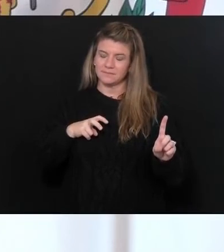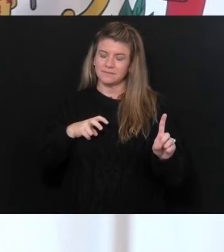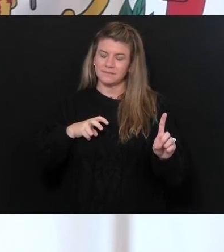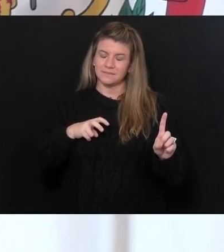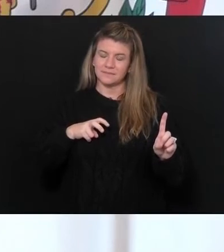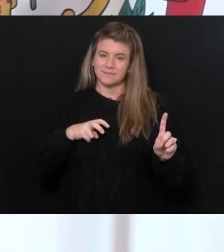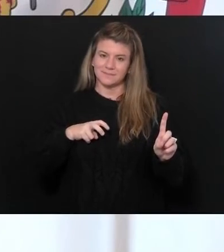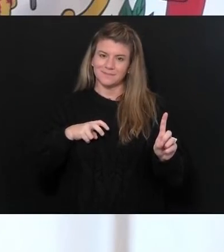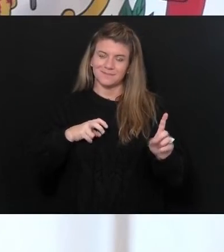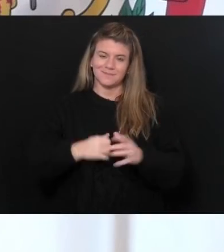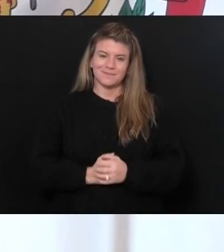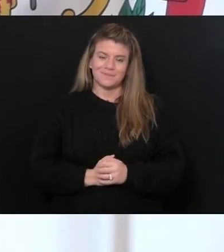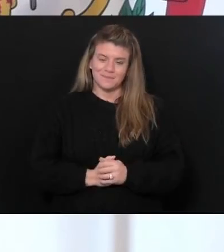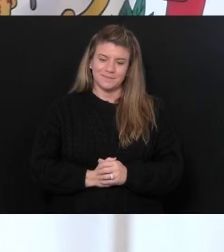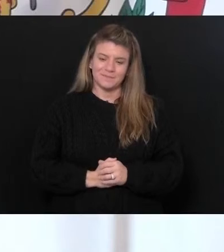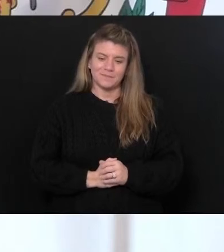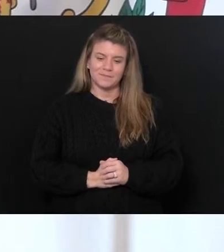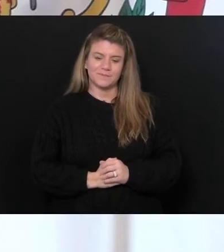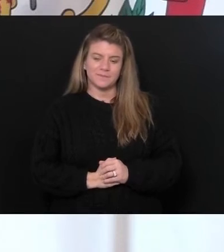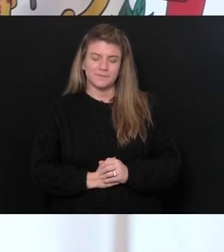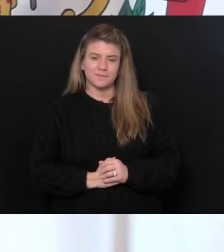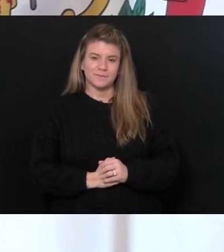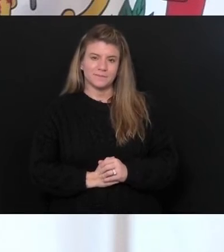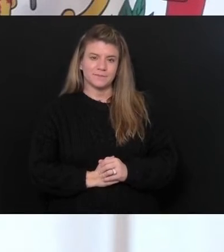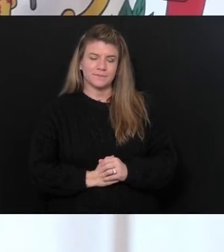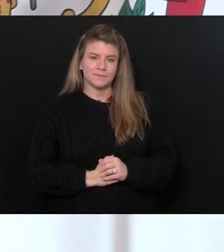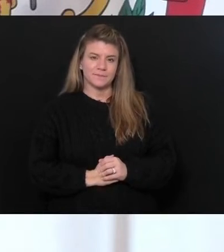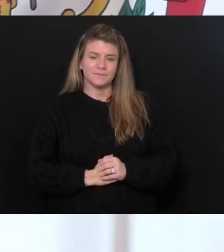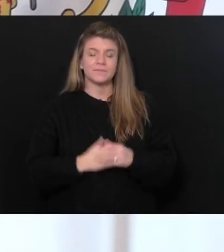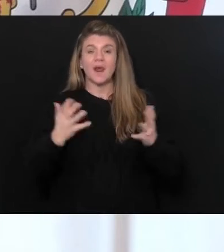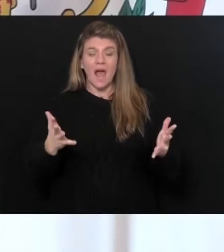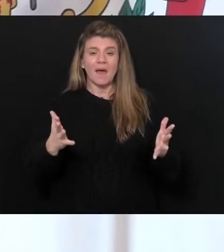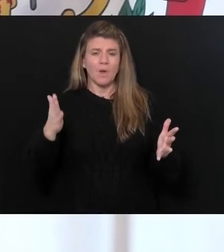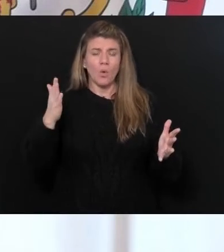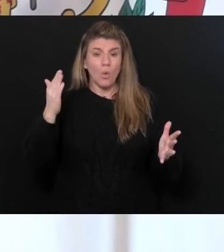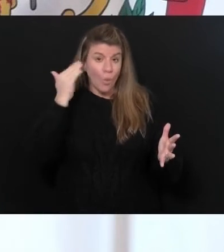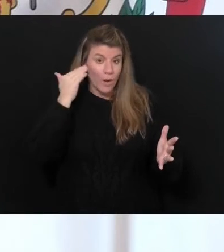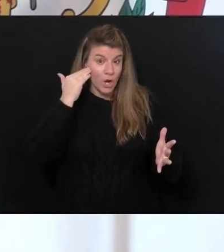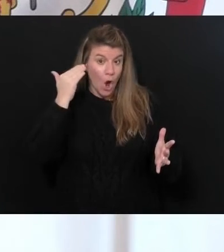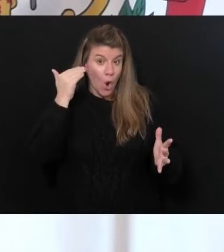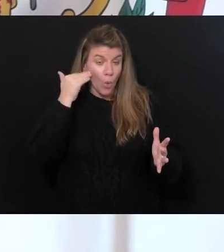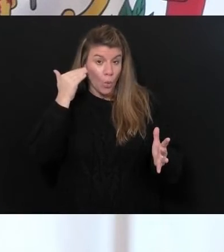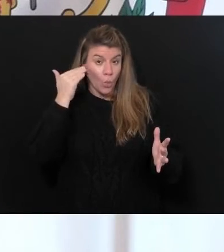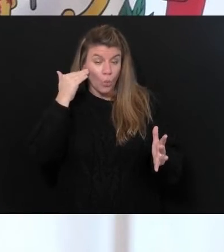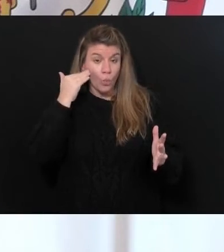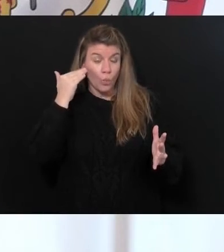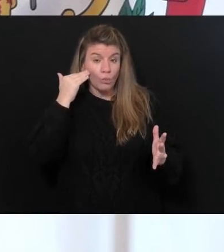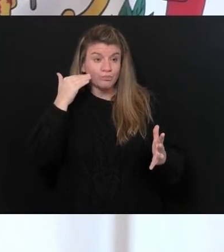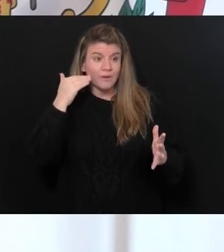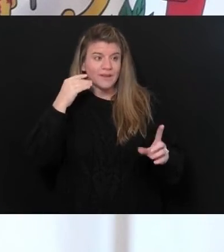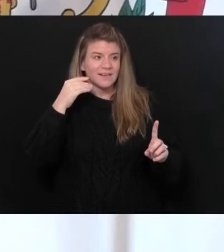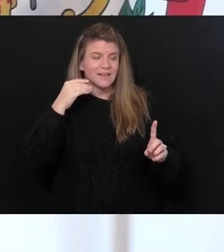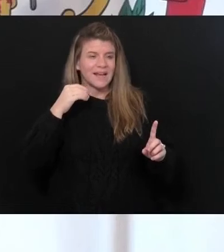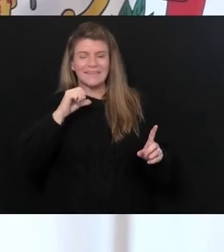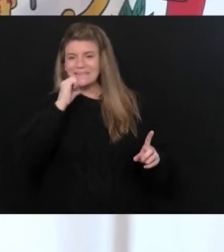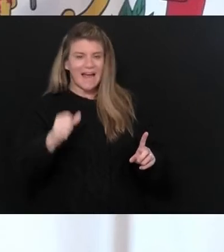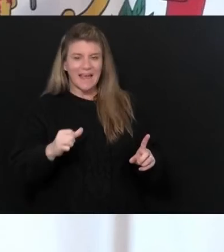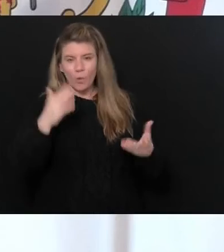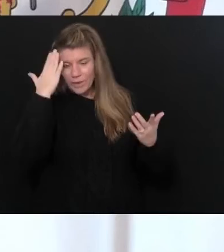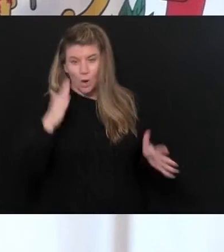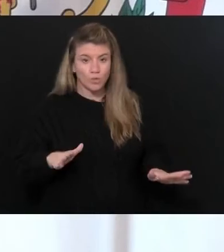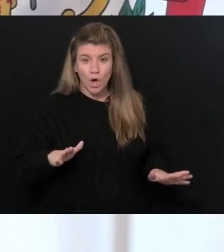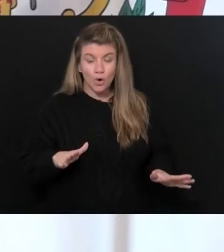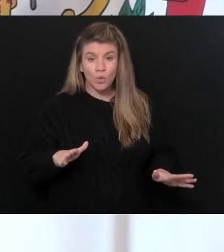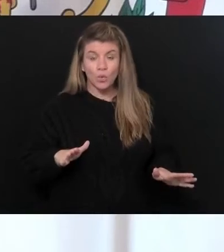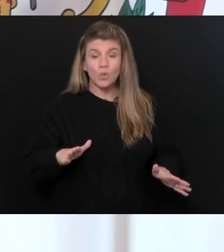I think that we pretty much know. This isn't, we don't know.